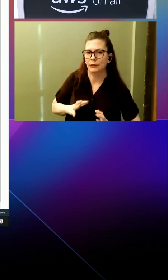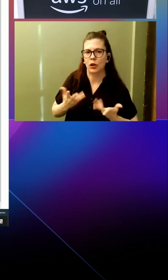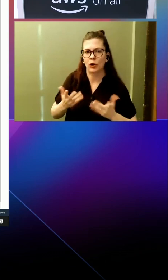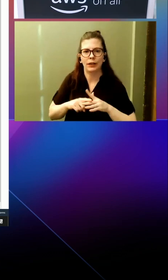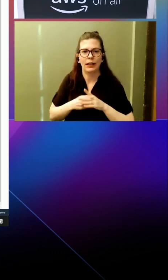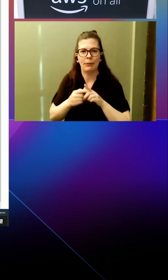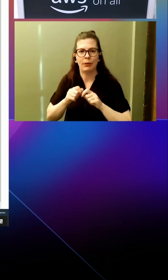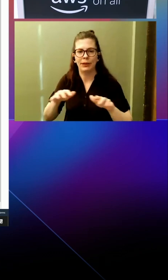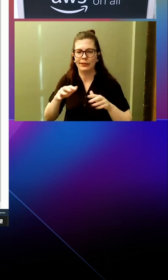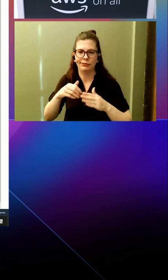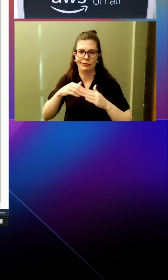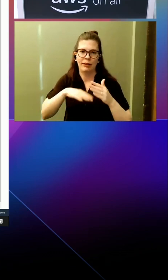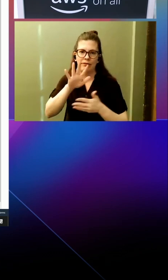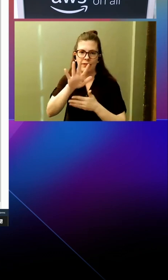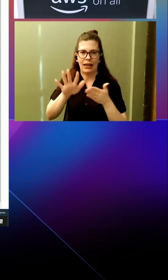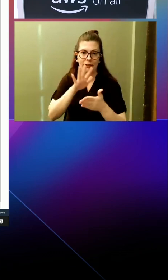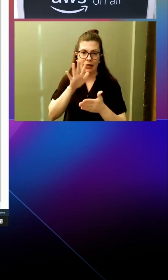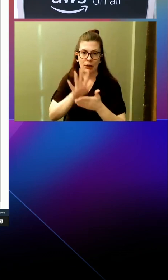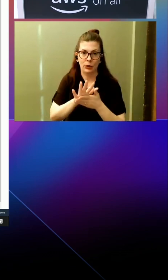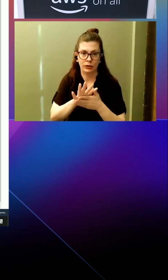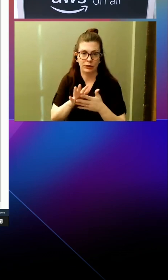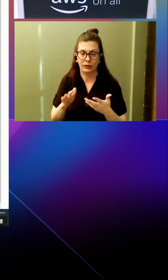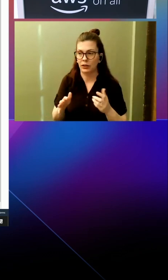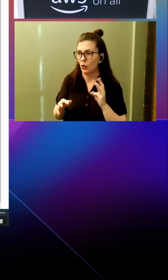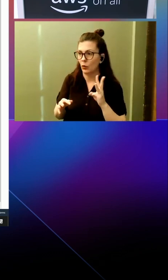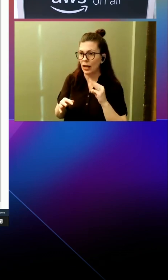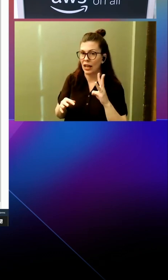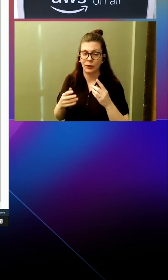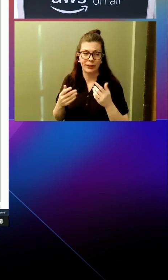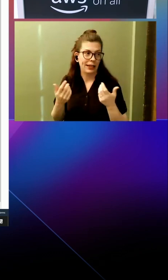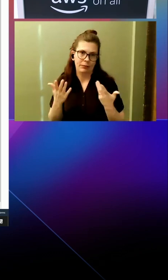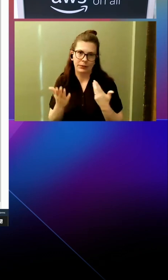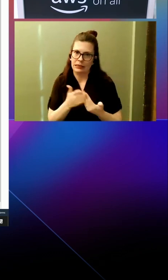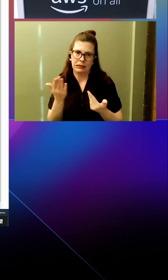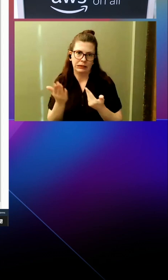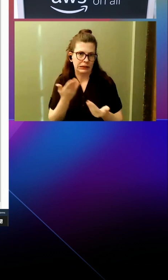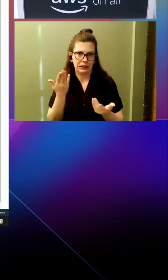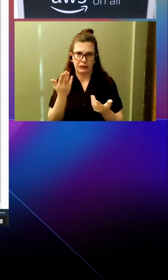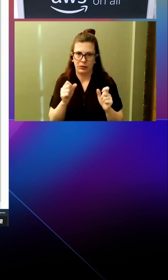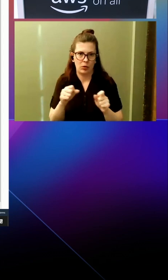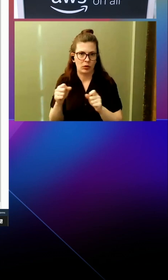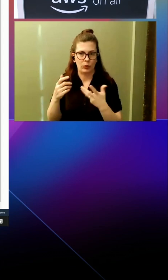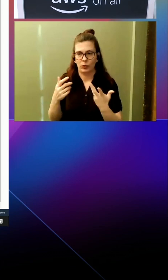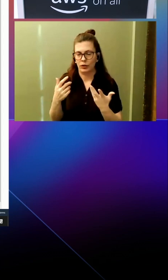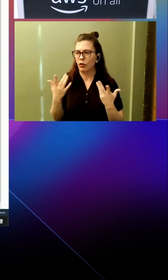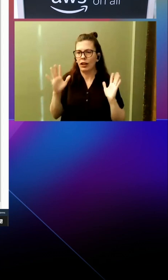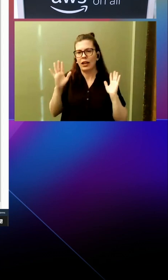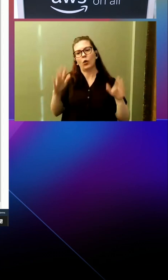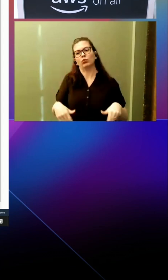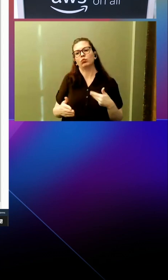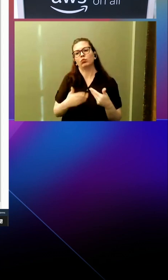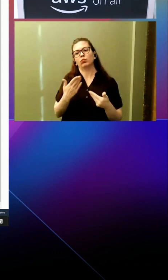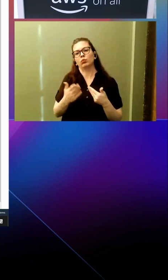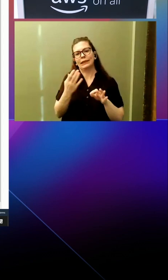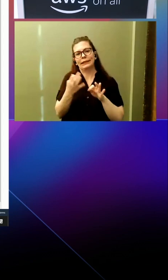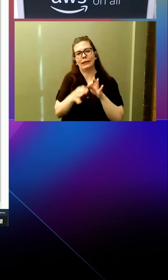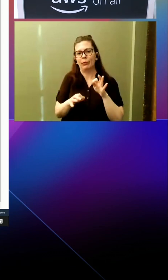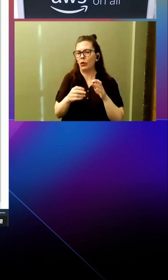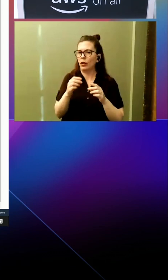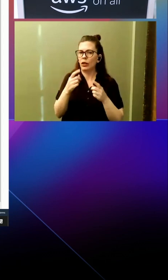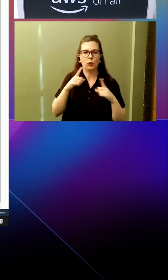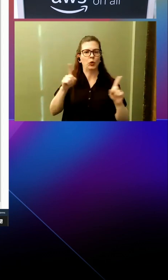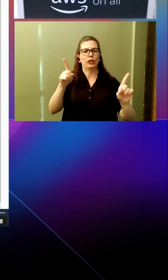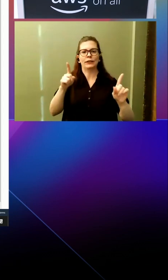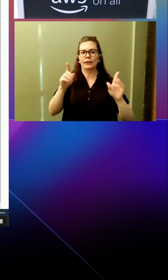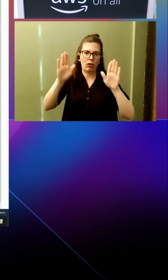hours. That's like as easy as it gets. And they were like, no brainer, it works, it's awesome. Is